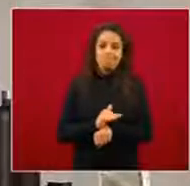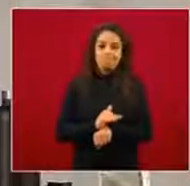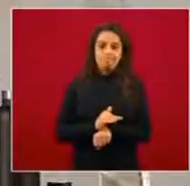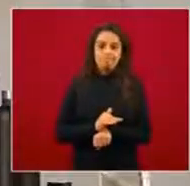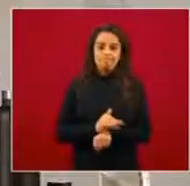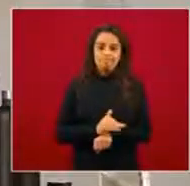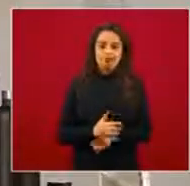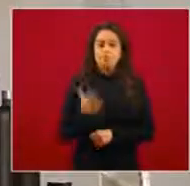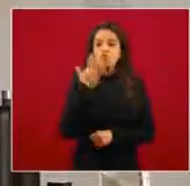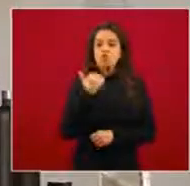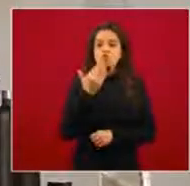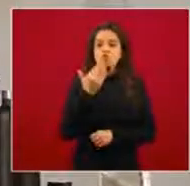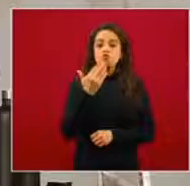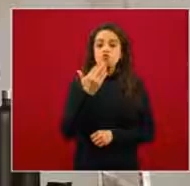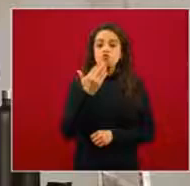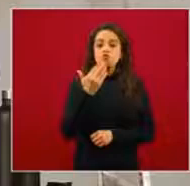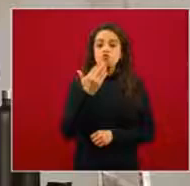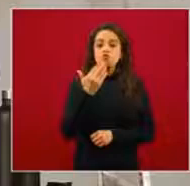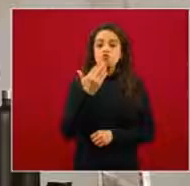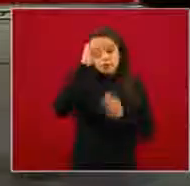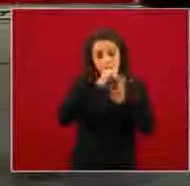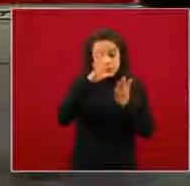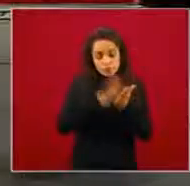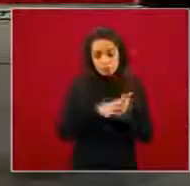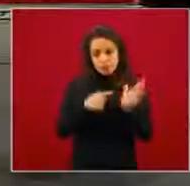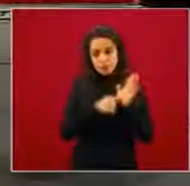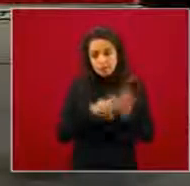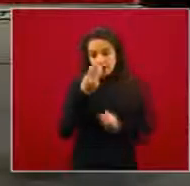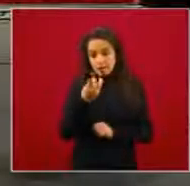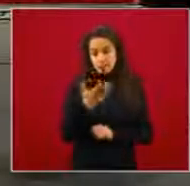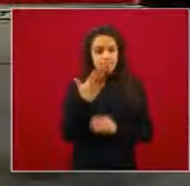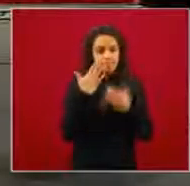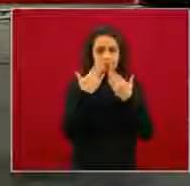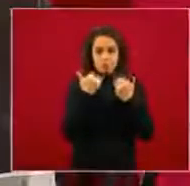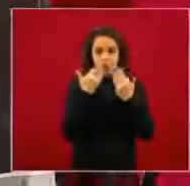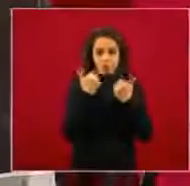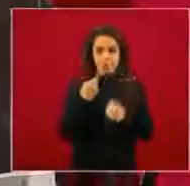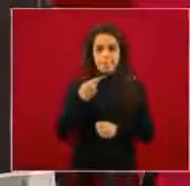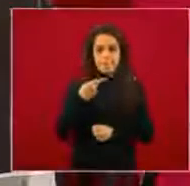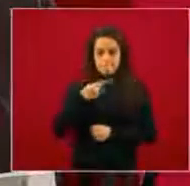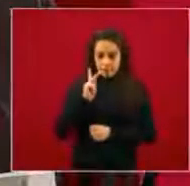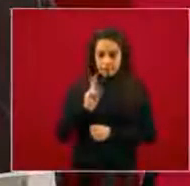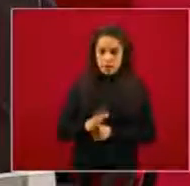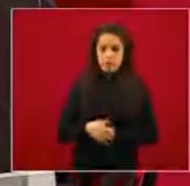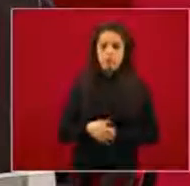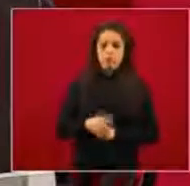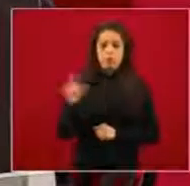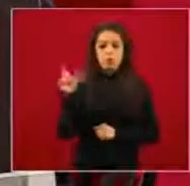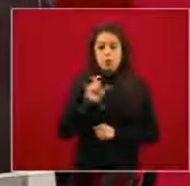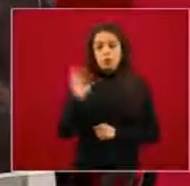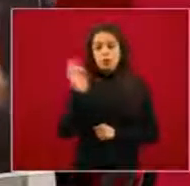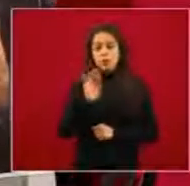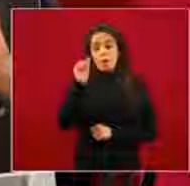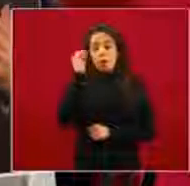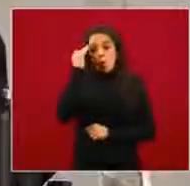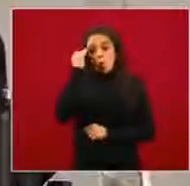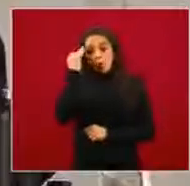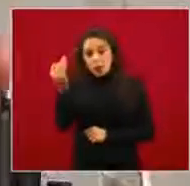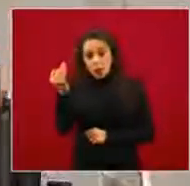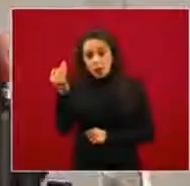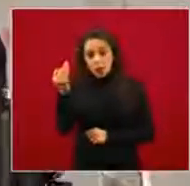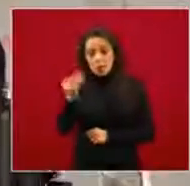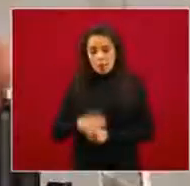the impact that some have mentioned. We don't have scientific information regarding this, but for very specific situation,